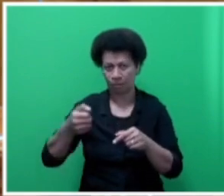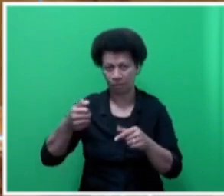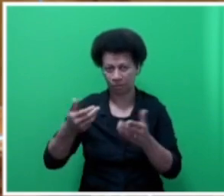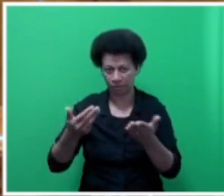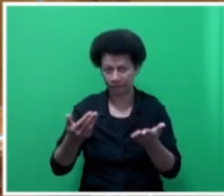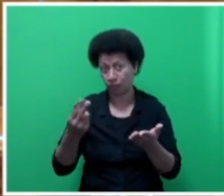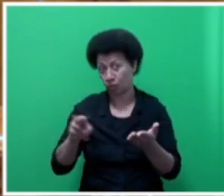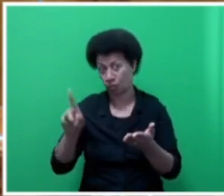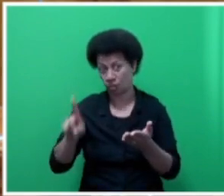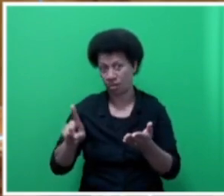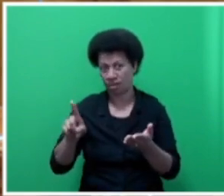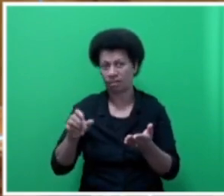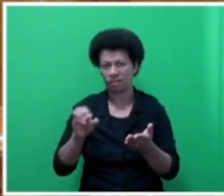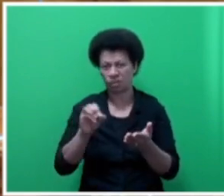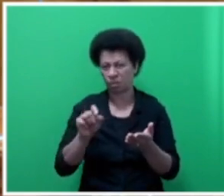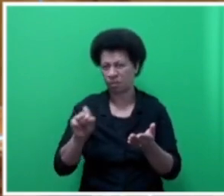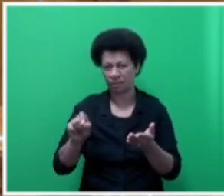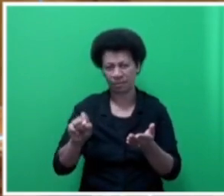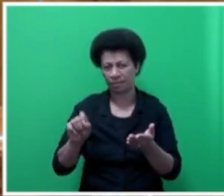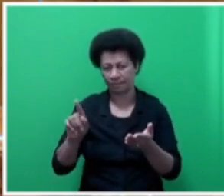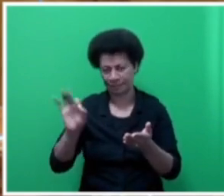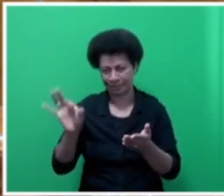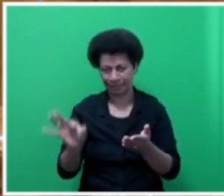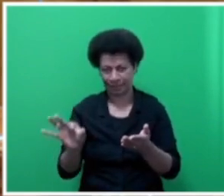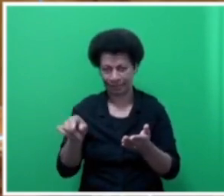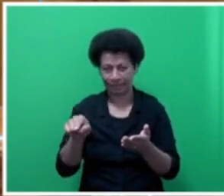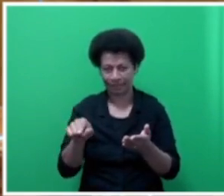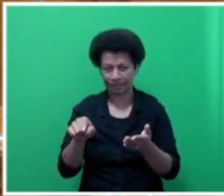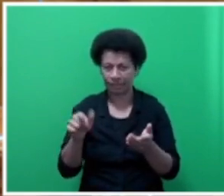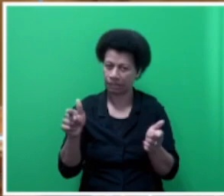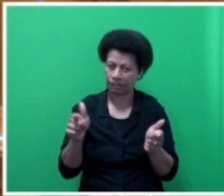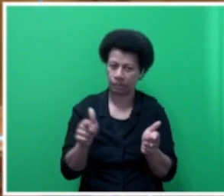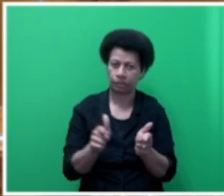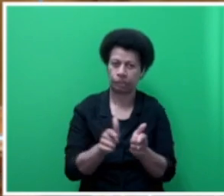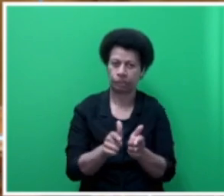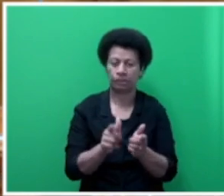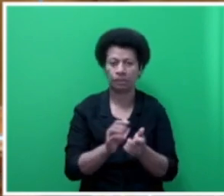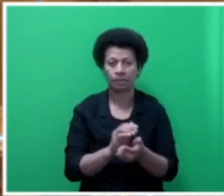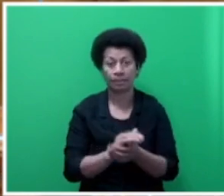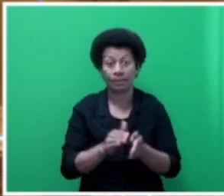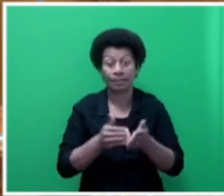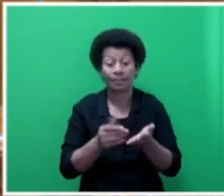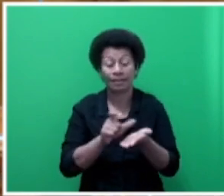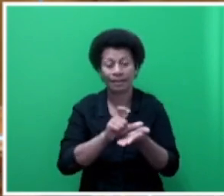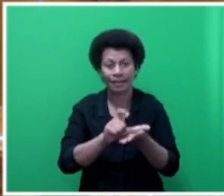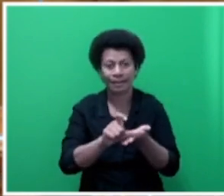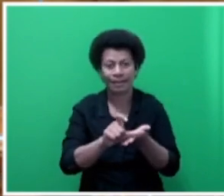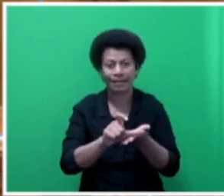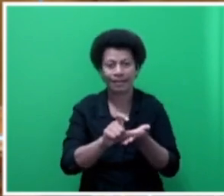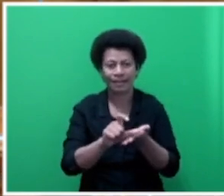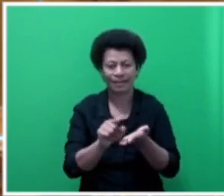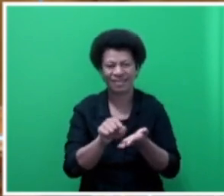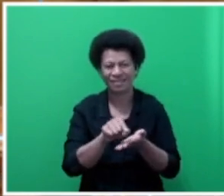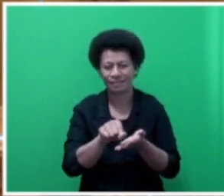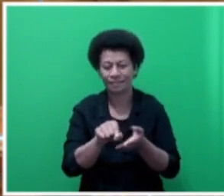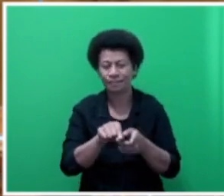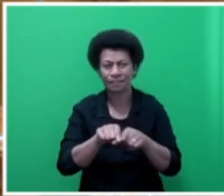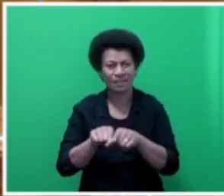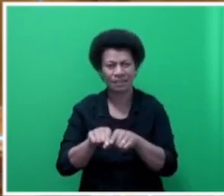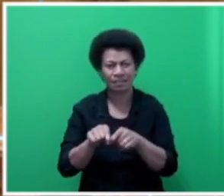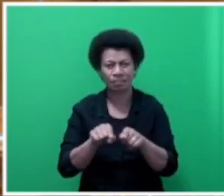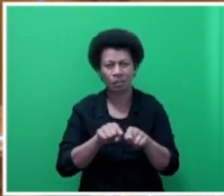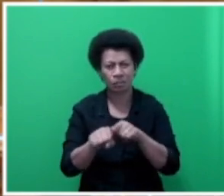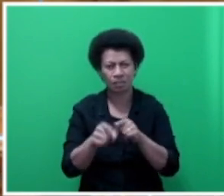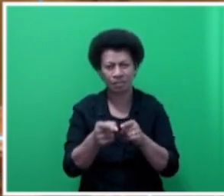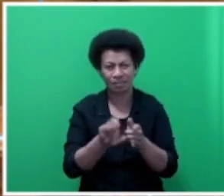in 2021. Again, this is a clear indication in the lack of confidence from our manufacturers to